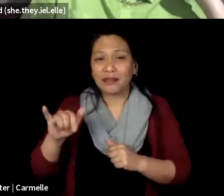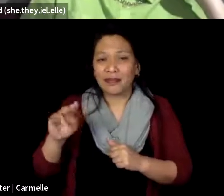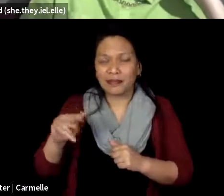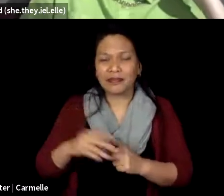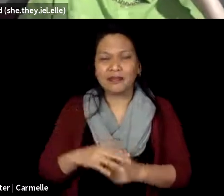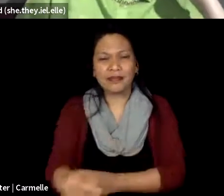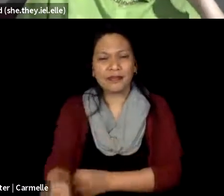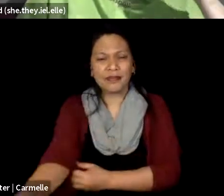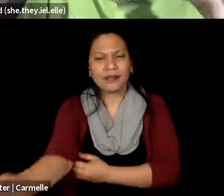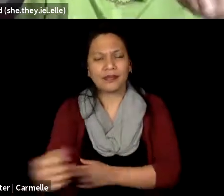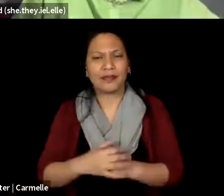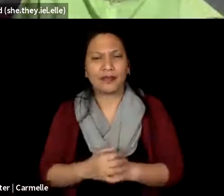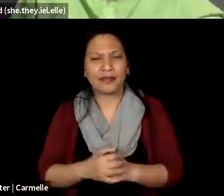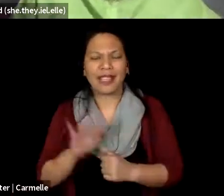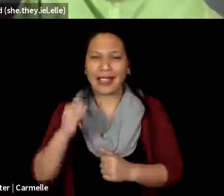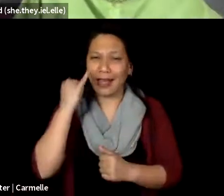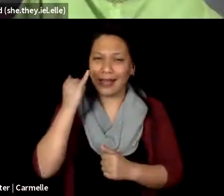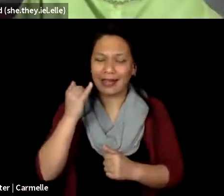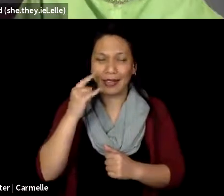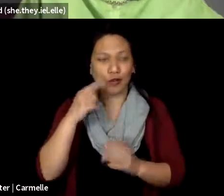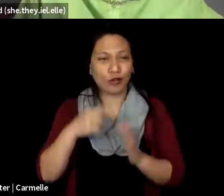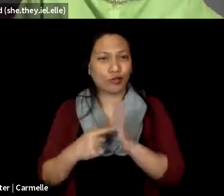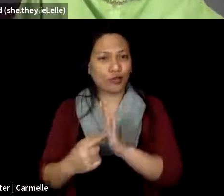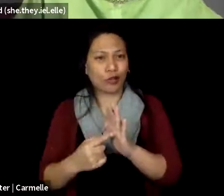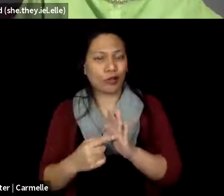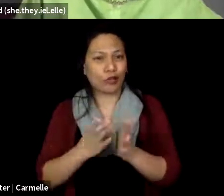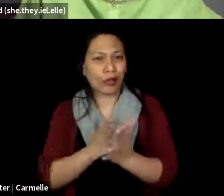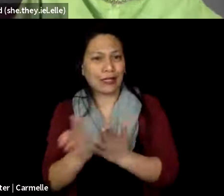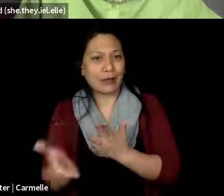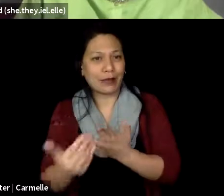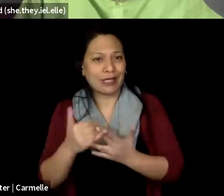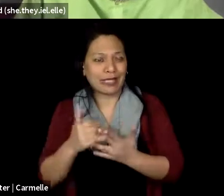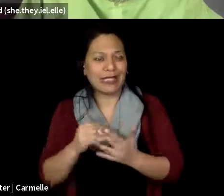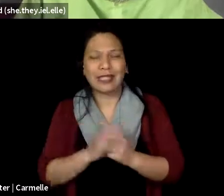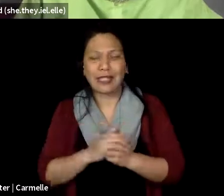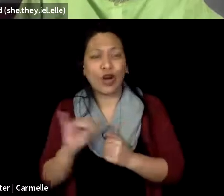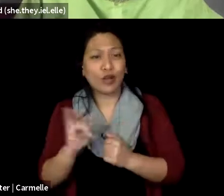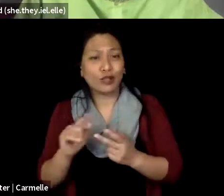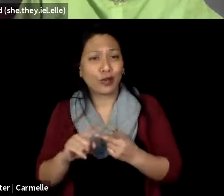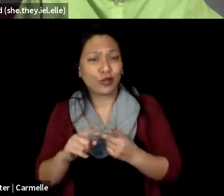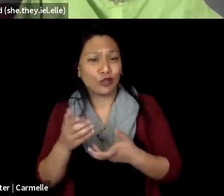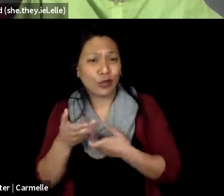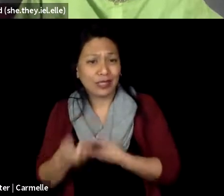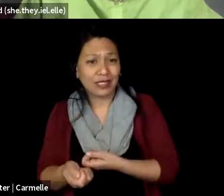that the transparency idea and around trust too, right? So how,